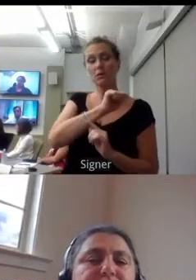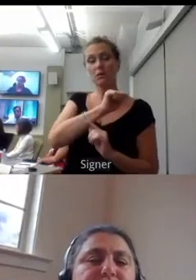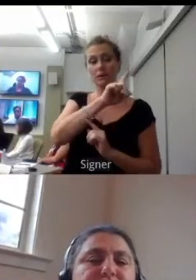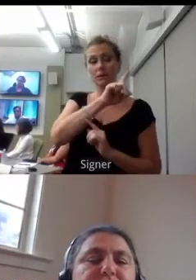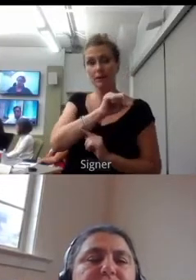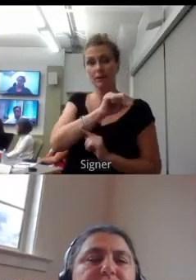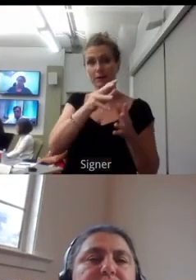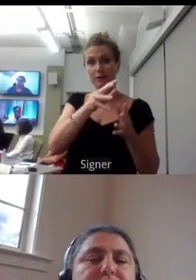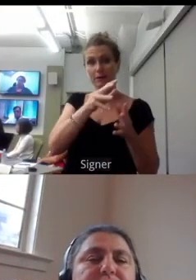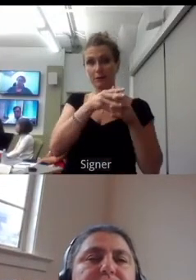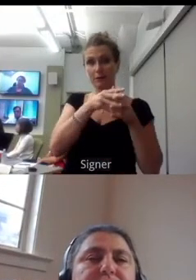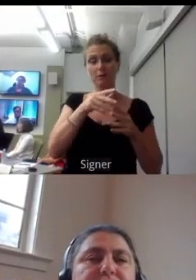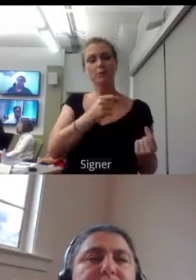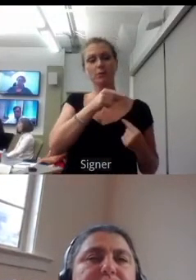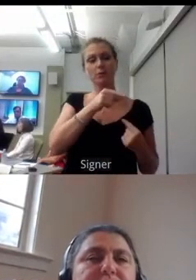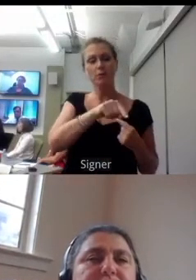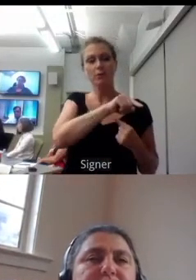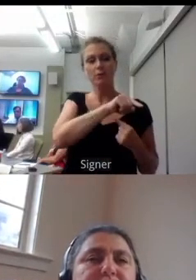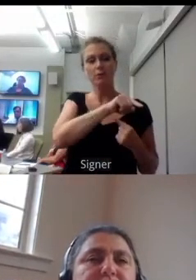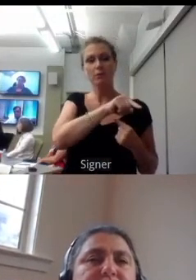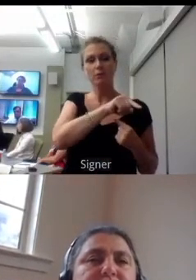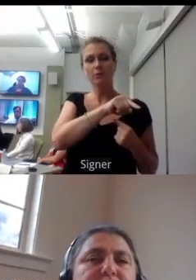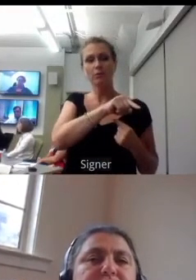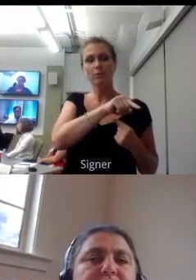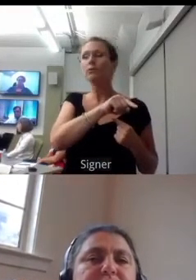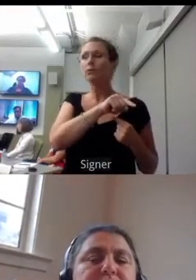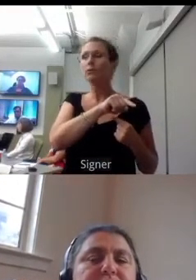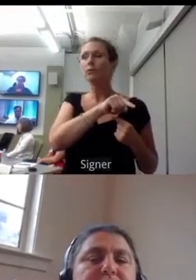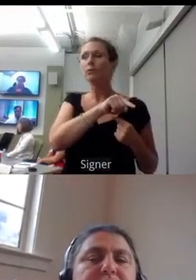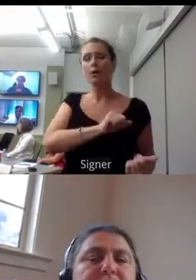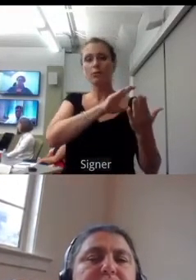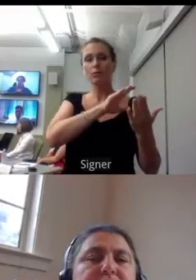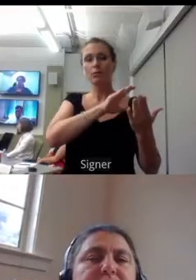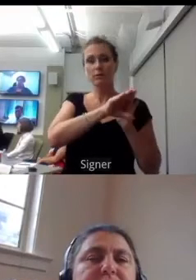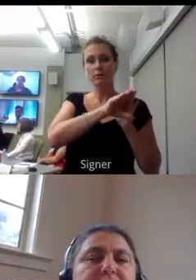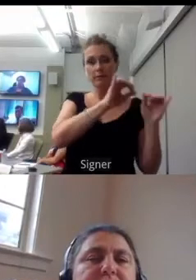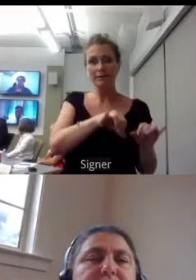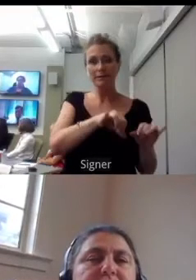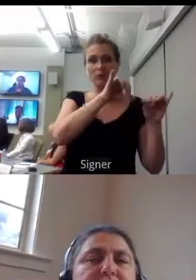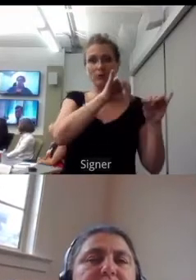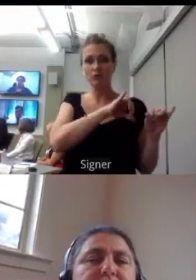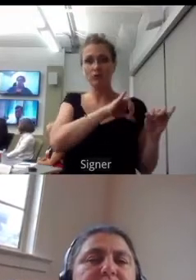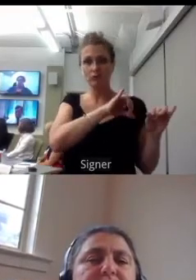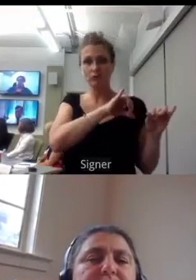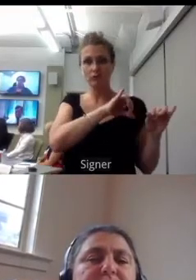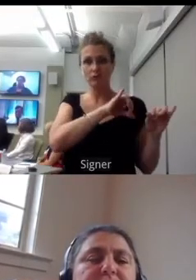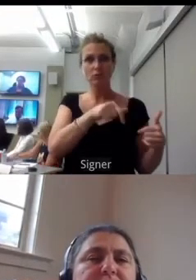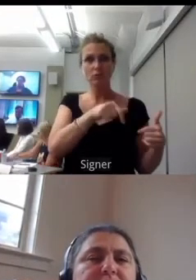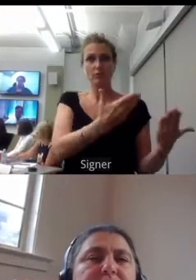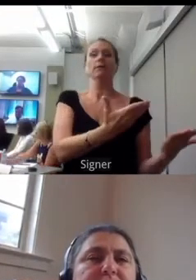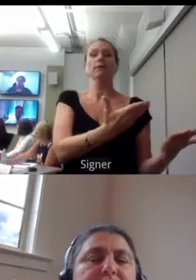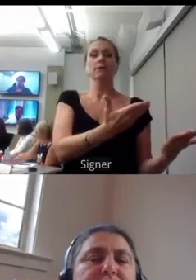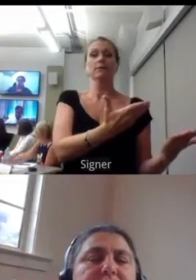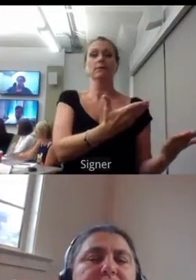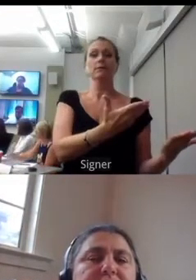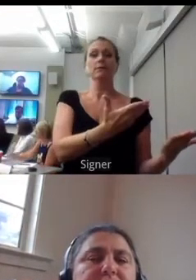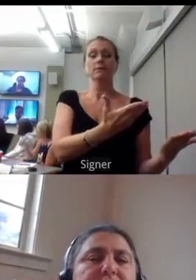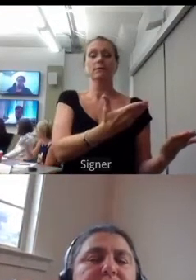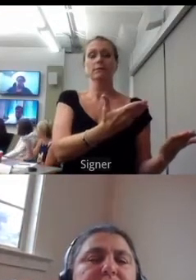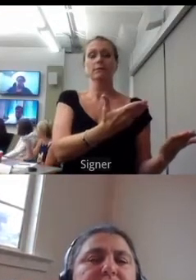approached the development of standards, and so recommended that there be one body that would take on